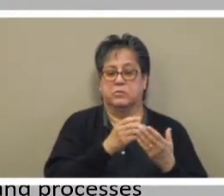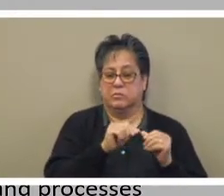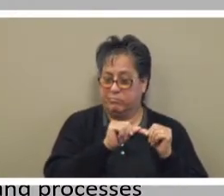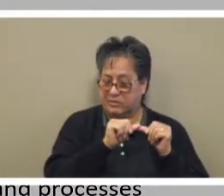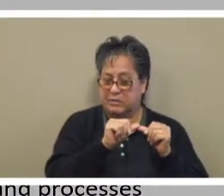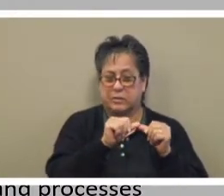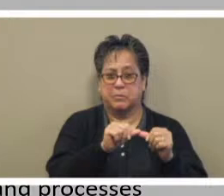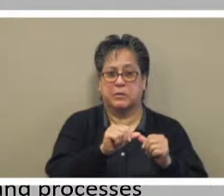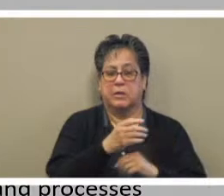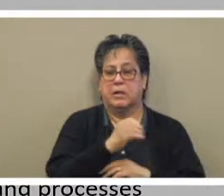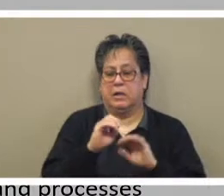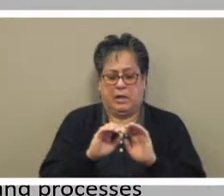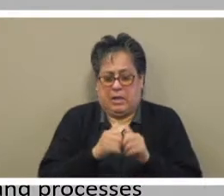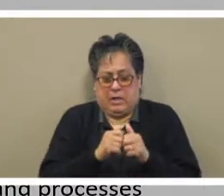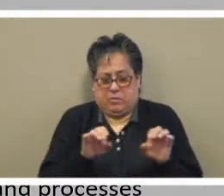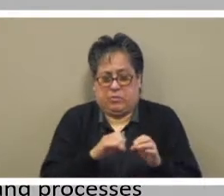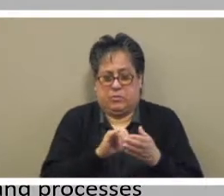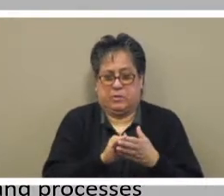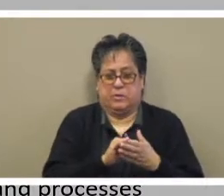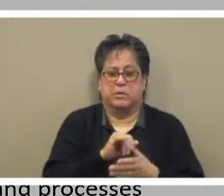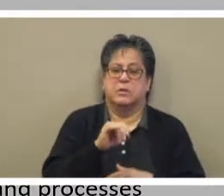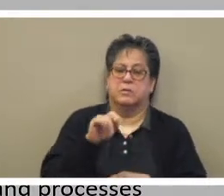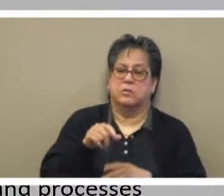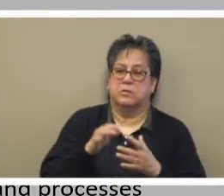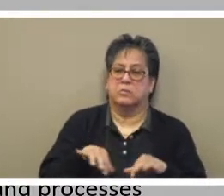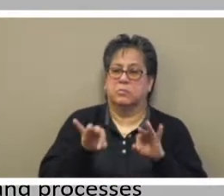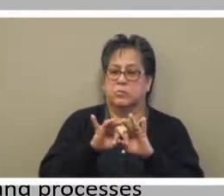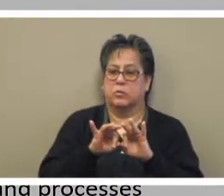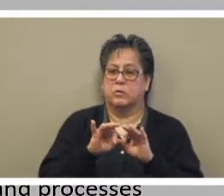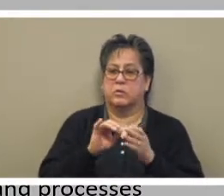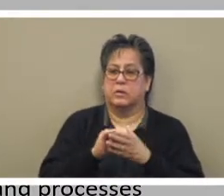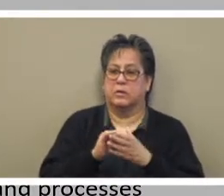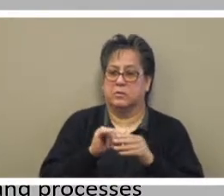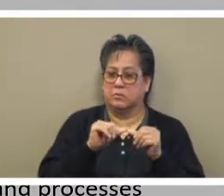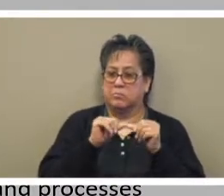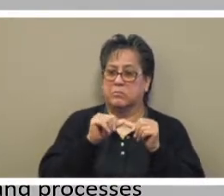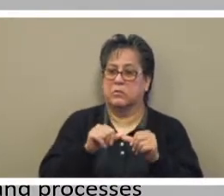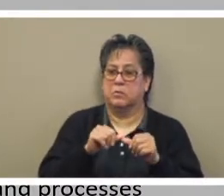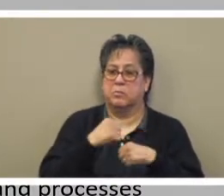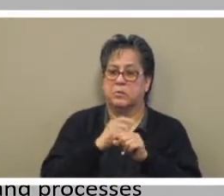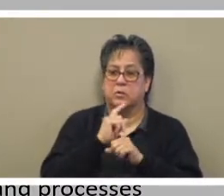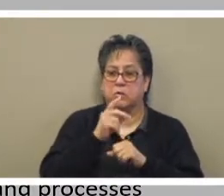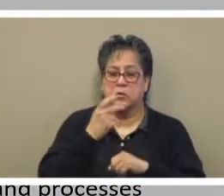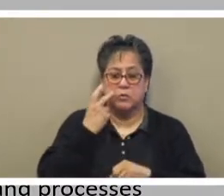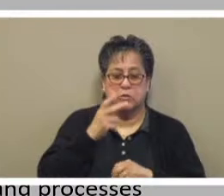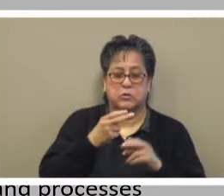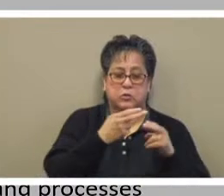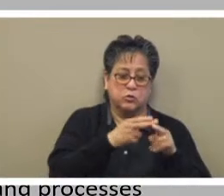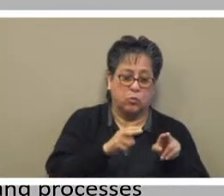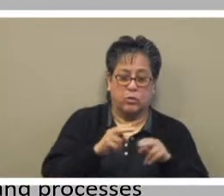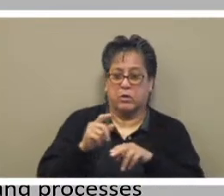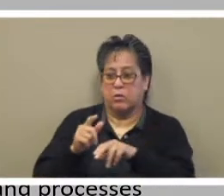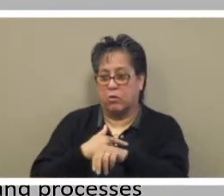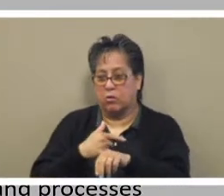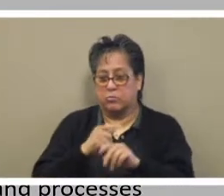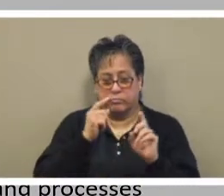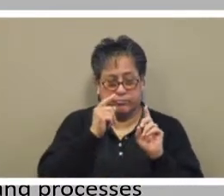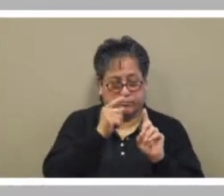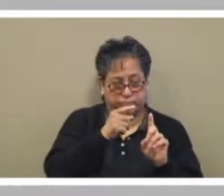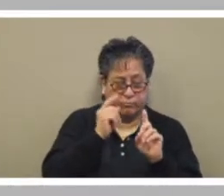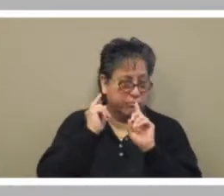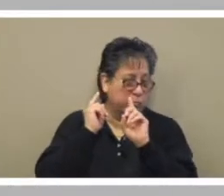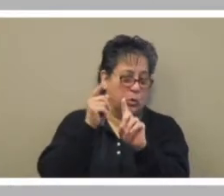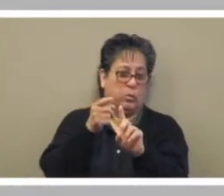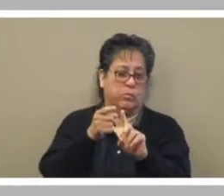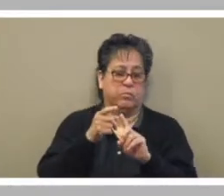sustainability. And how do we get there? It's important that we continue to ensure that we're looking at both short-term and long-term